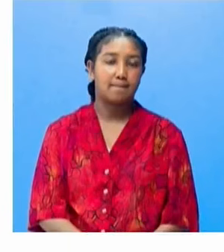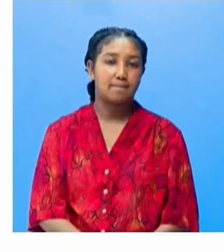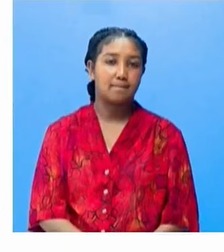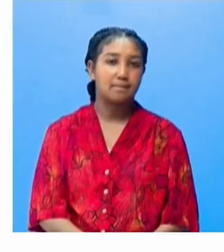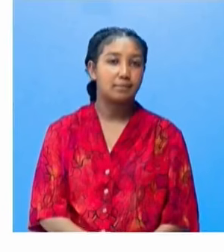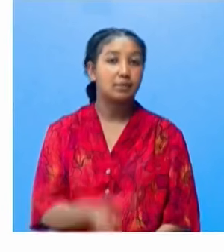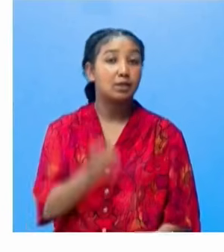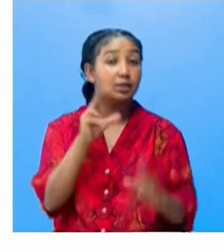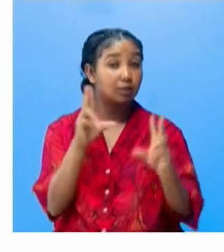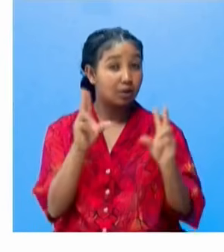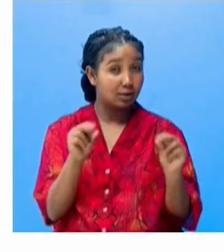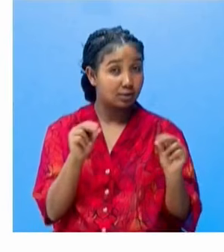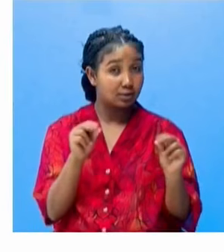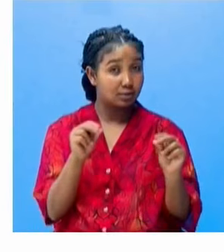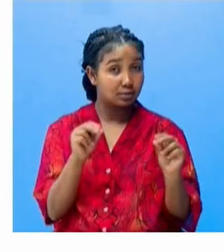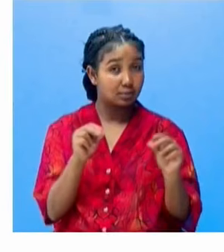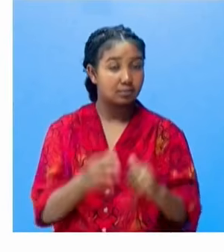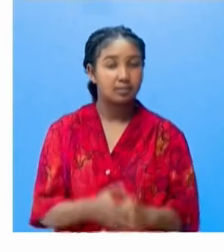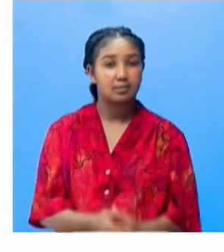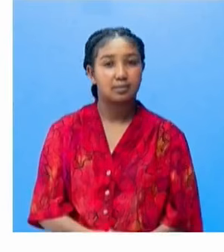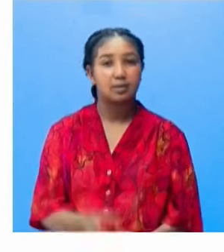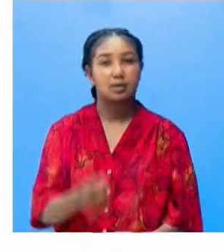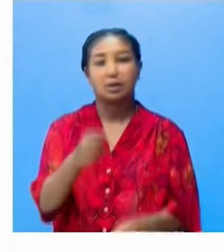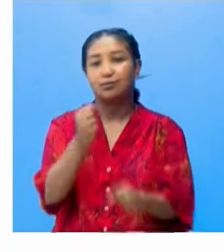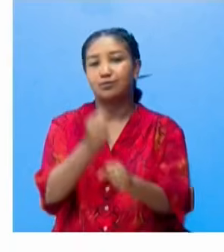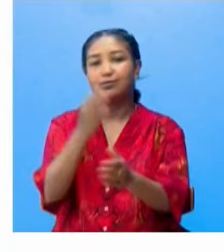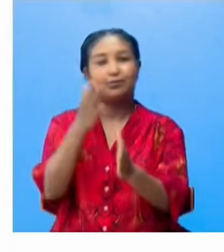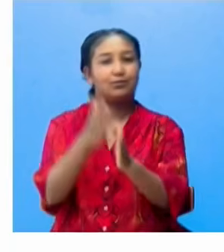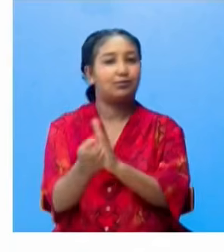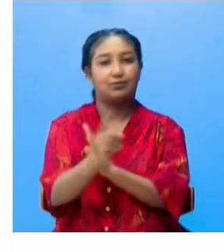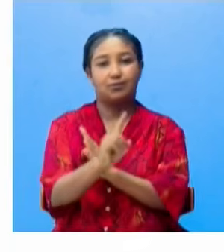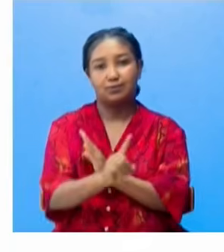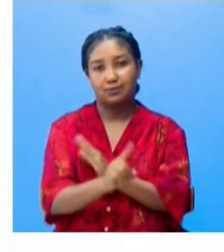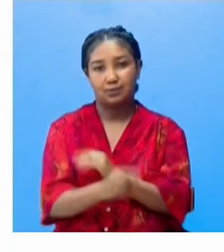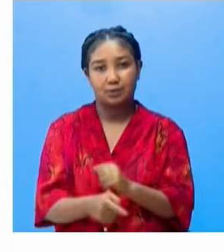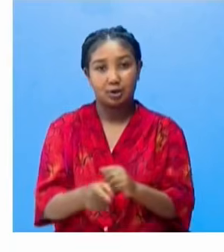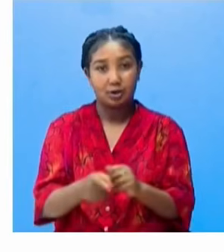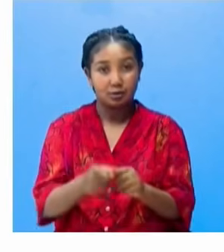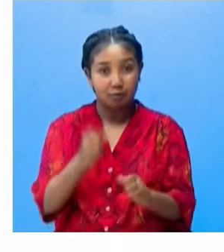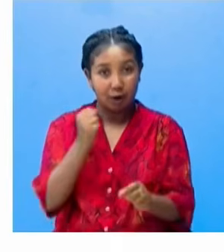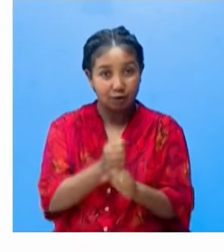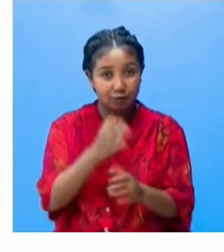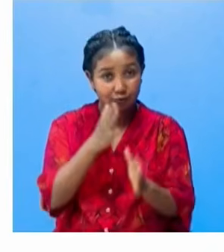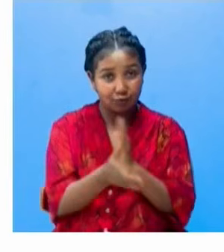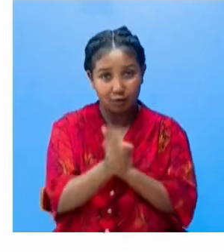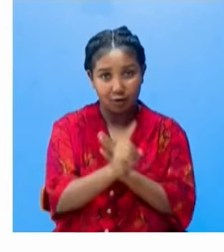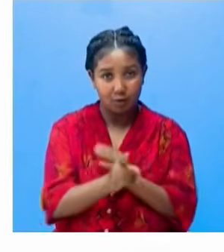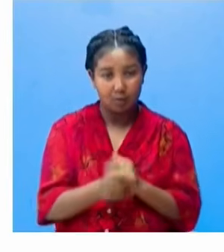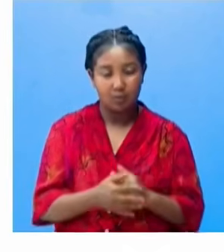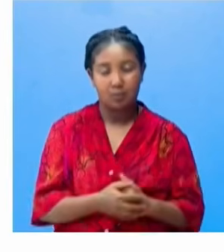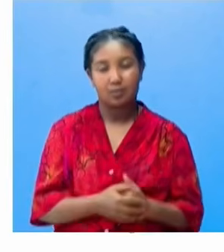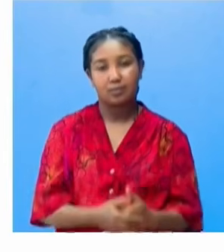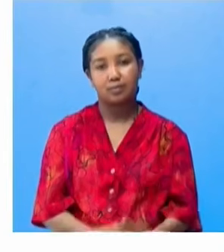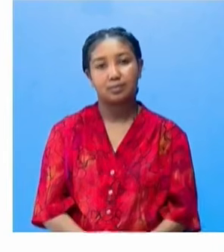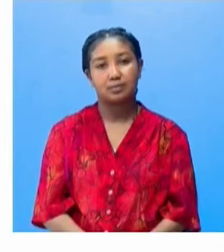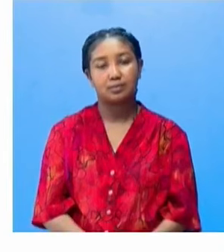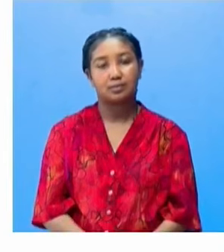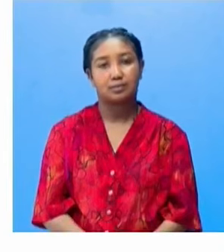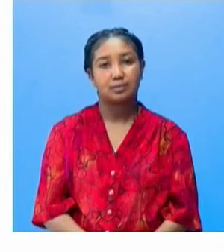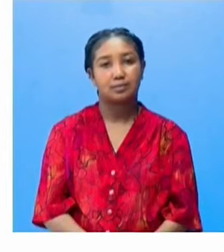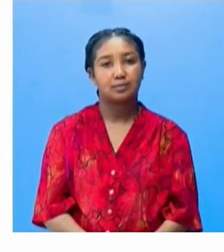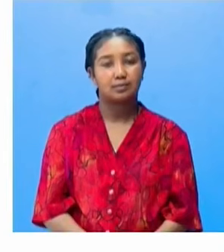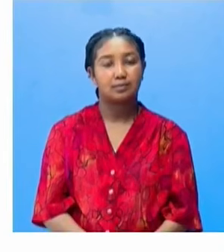is not the doer of the action. The doer of the